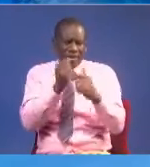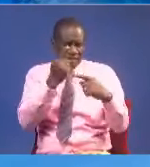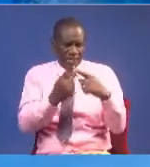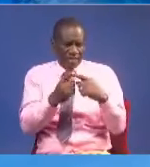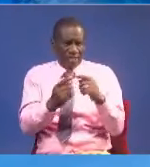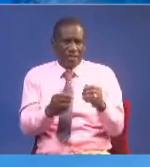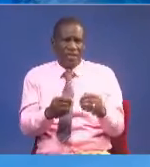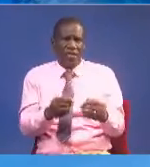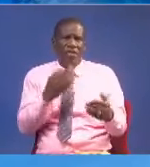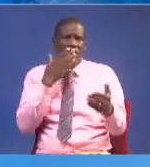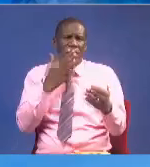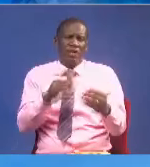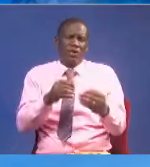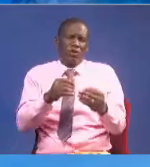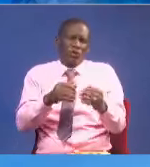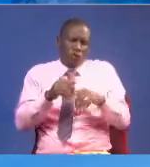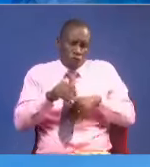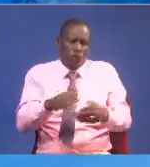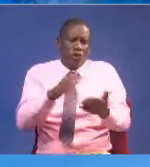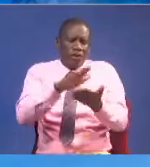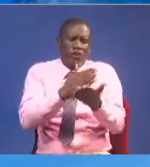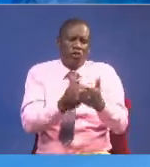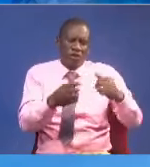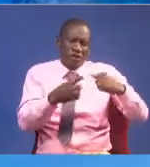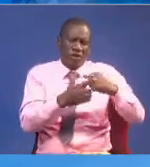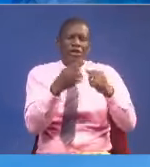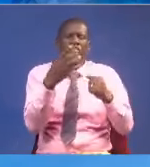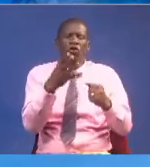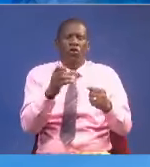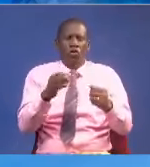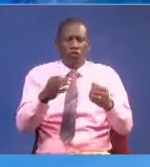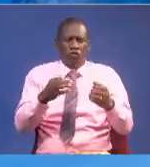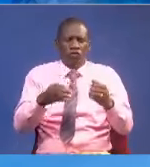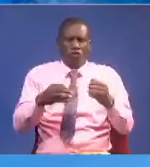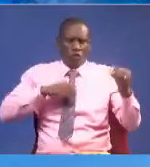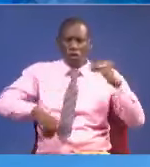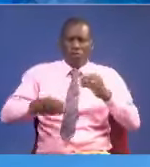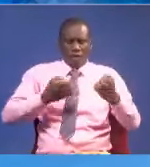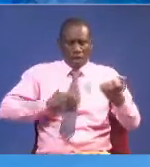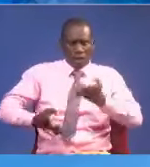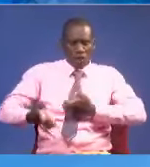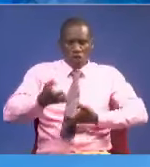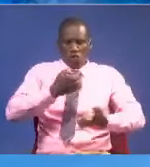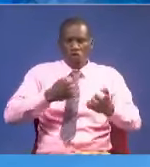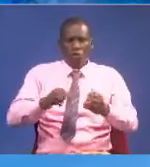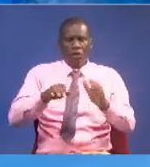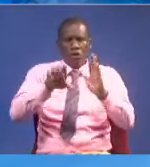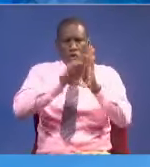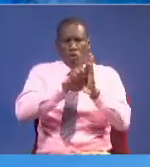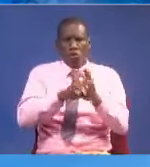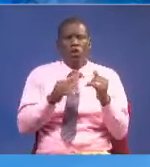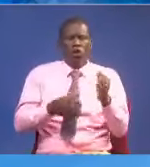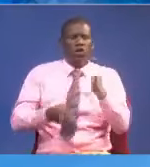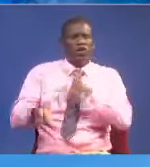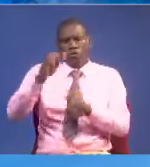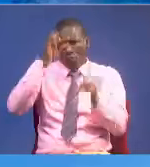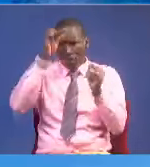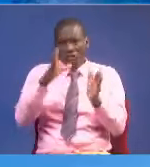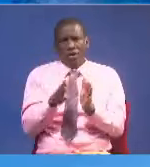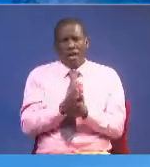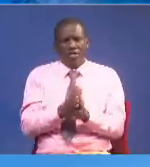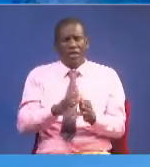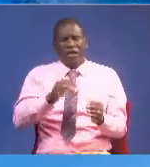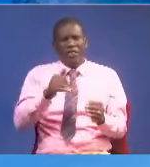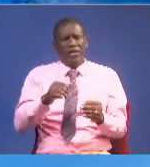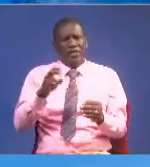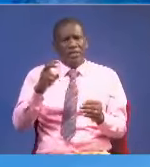thanks to Section 64 of the Anti-Corruption and Economic Crimes Act. And as Nginari Kirori now reports, the former governor and his co-accused